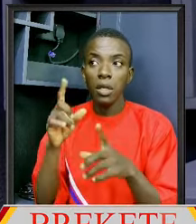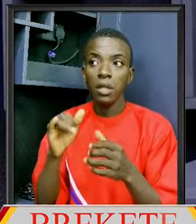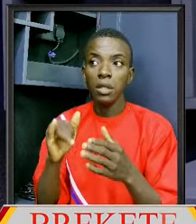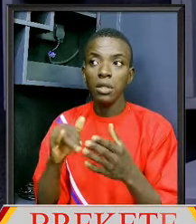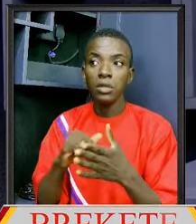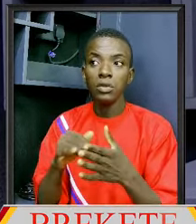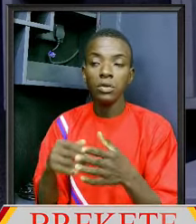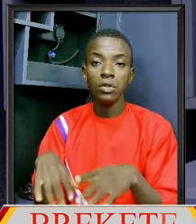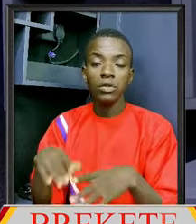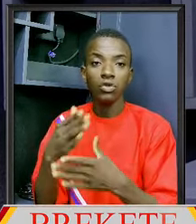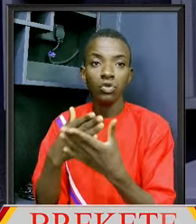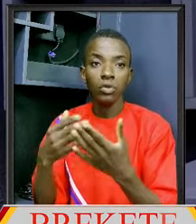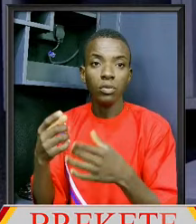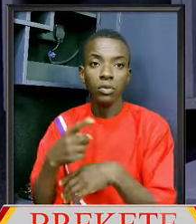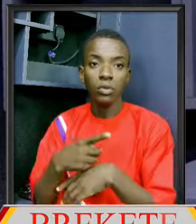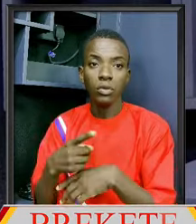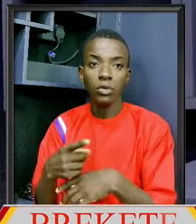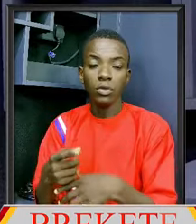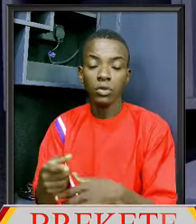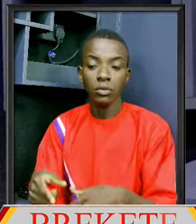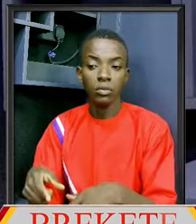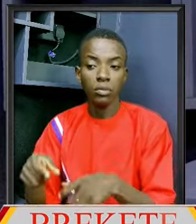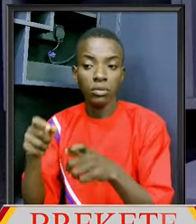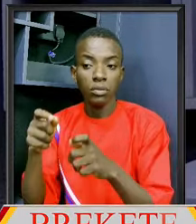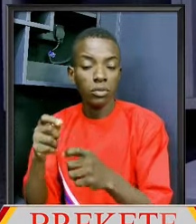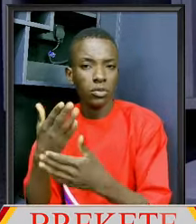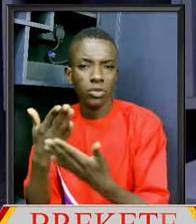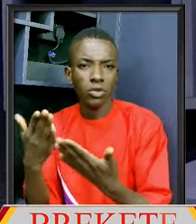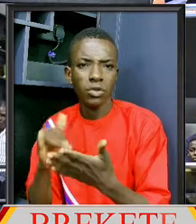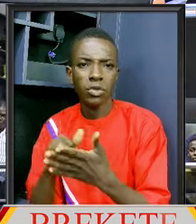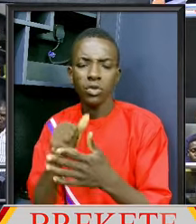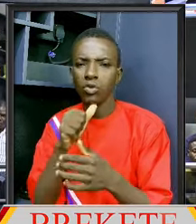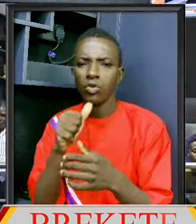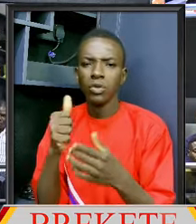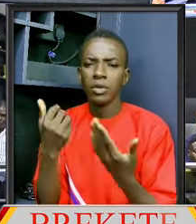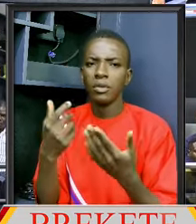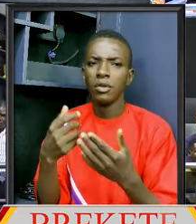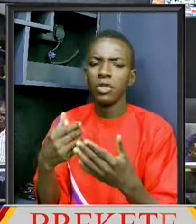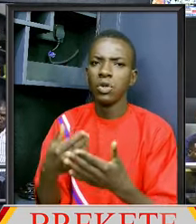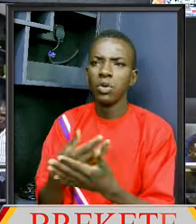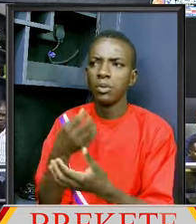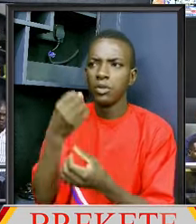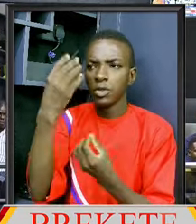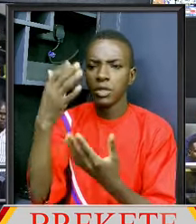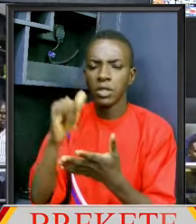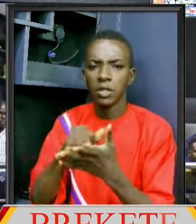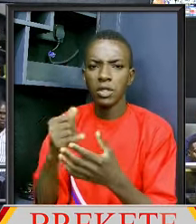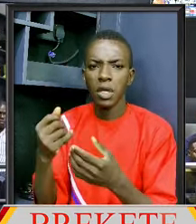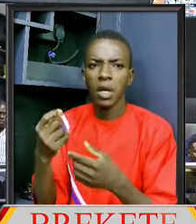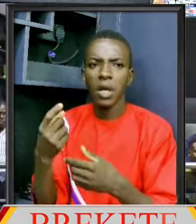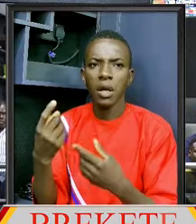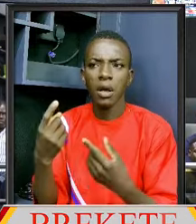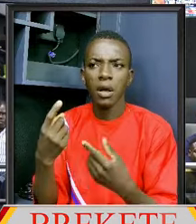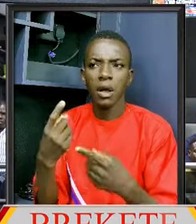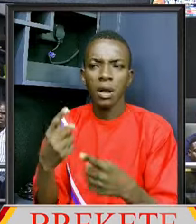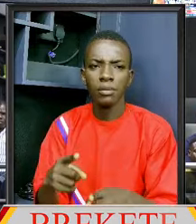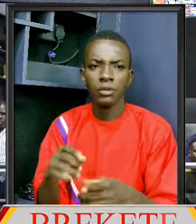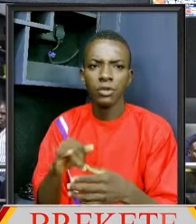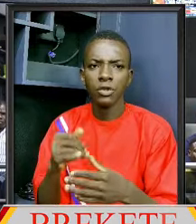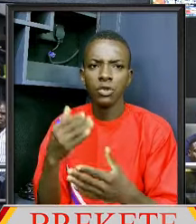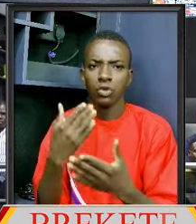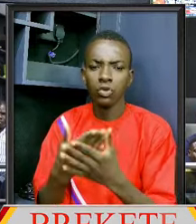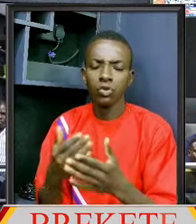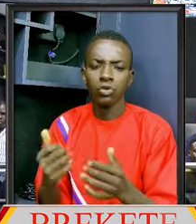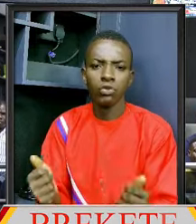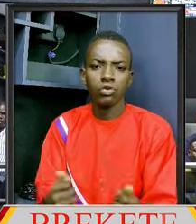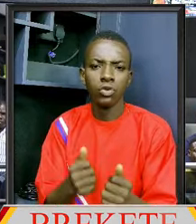go take some days. Now strip, you go do. If you be say that, no be, but now upgrade don't they happen. So it go so good, say, when I go,